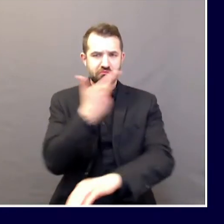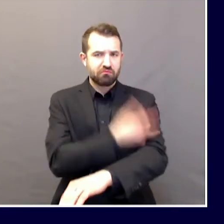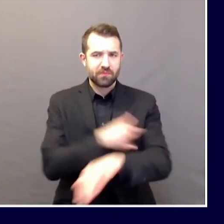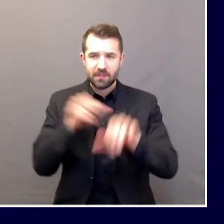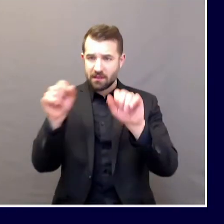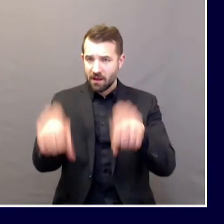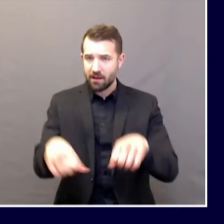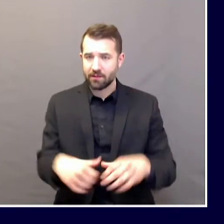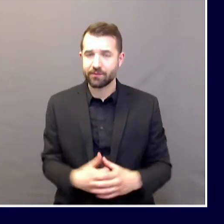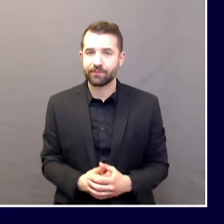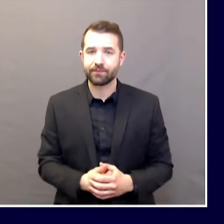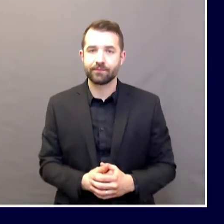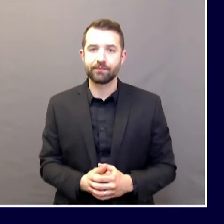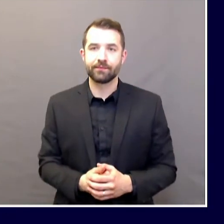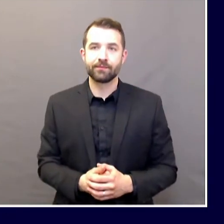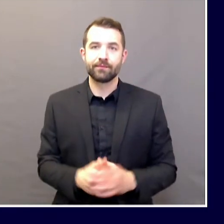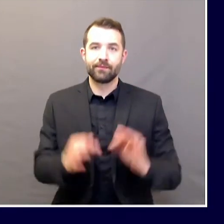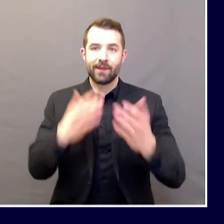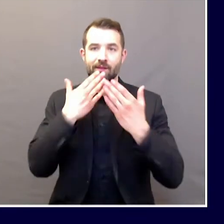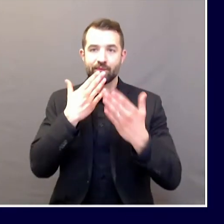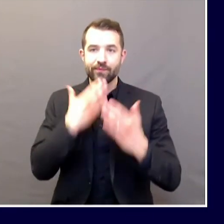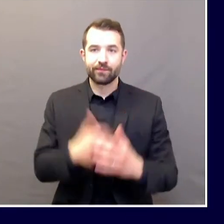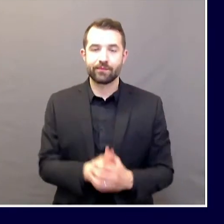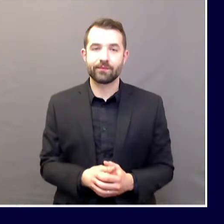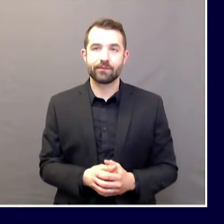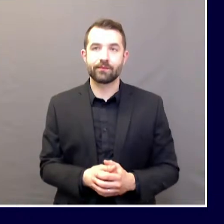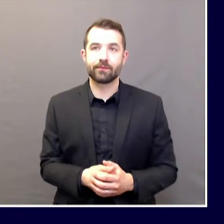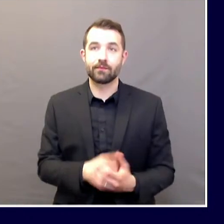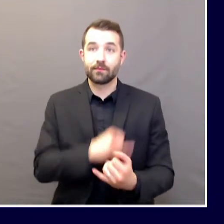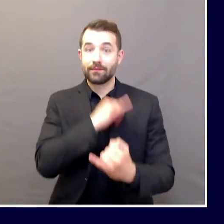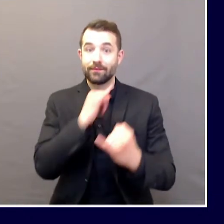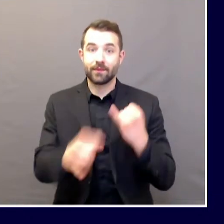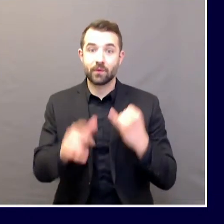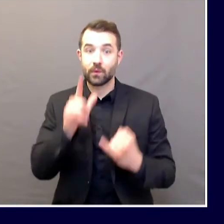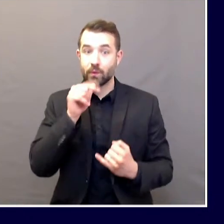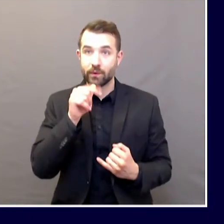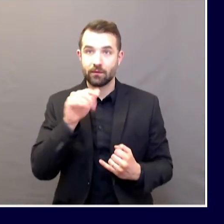much. Mm-hmm. And the last question for the afternoon goes to Brad Rogers.